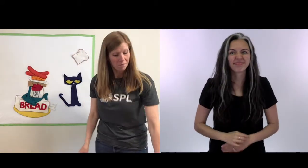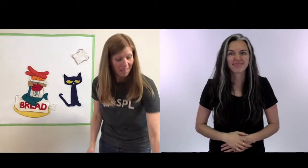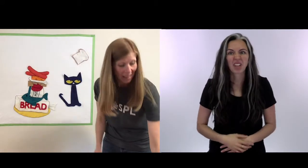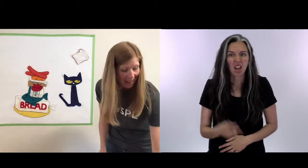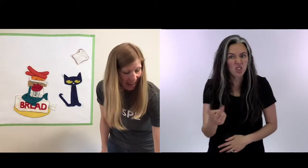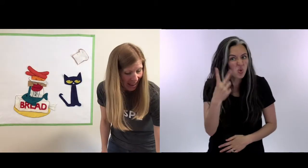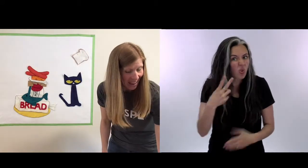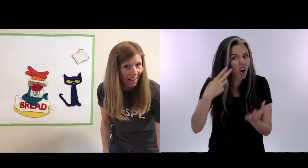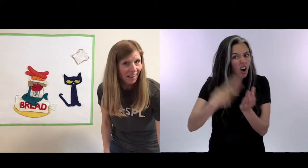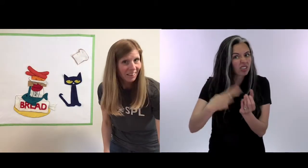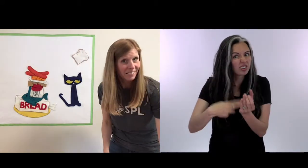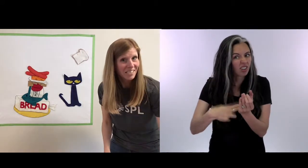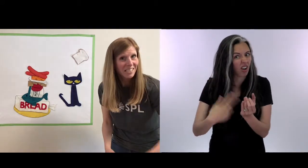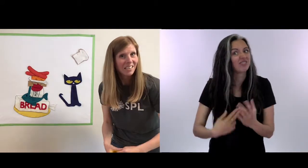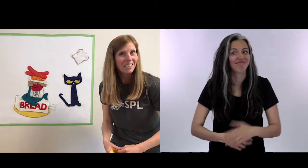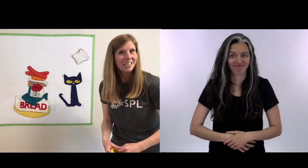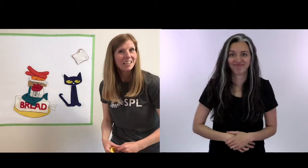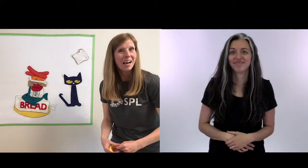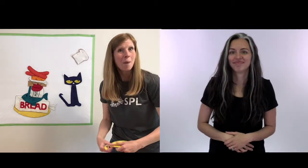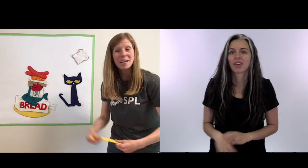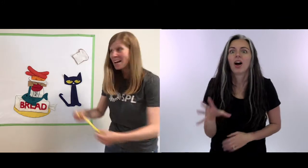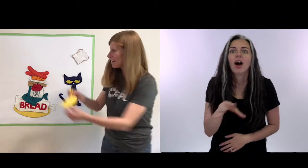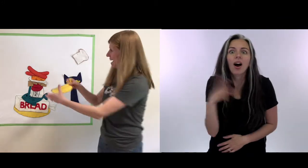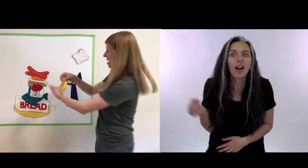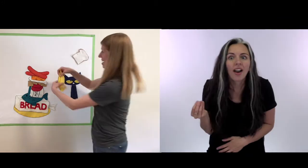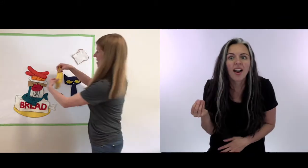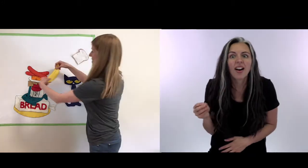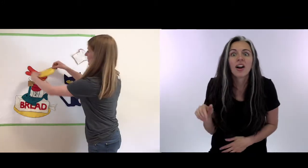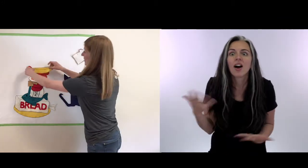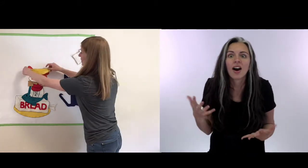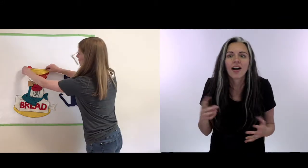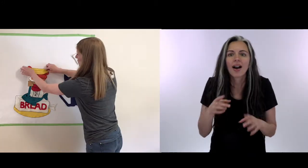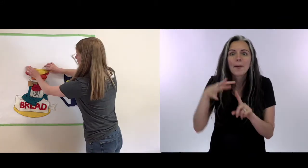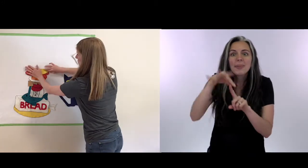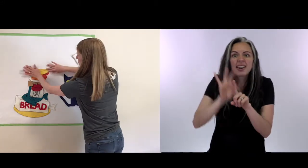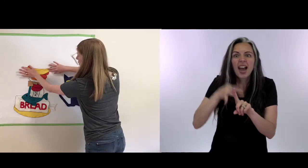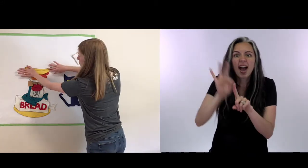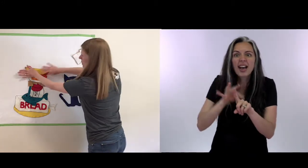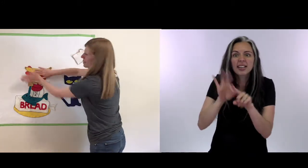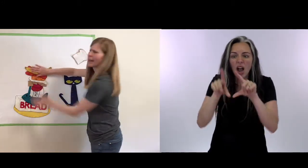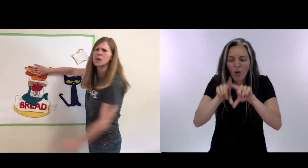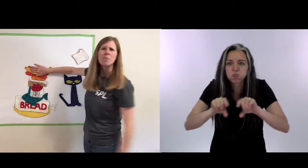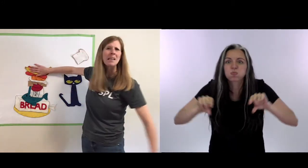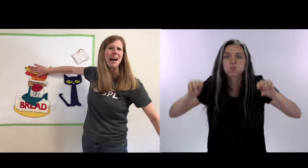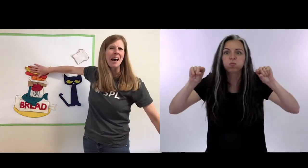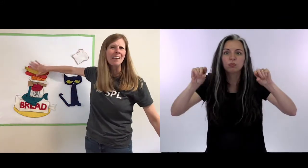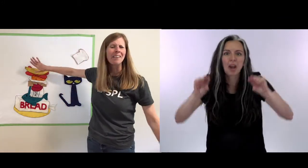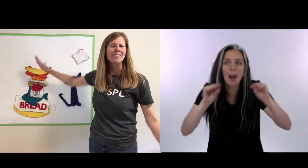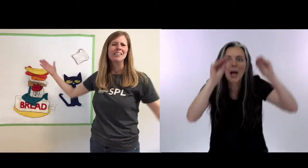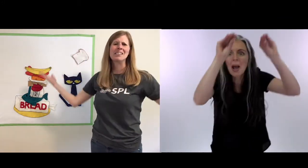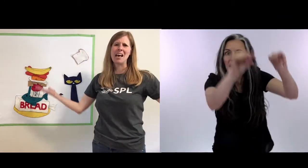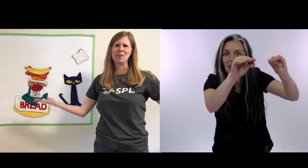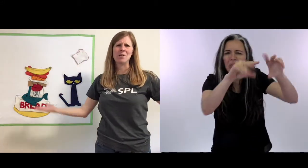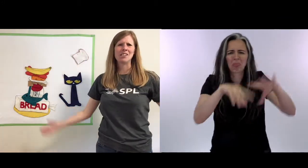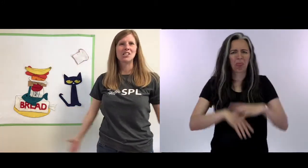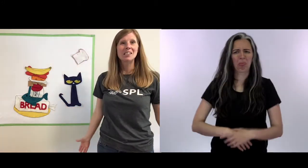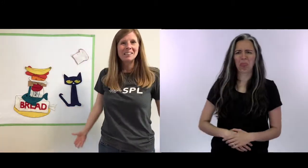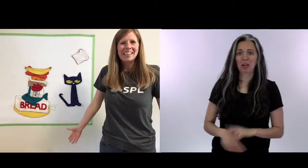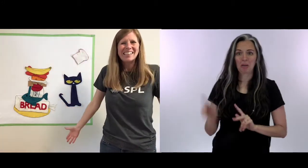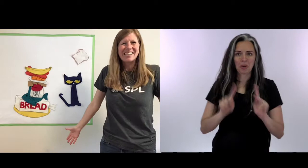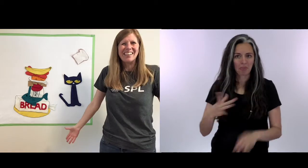dogs. And a banana. Who doesn't like a banana on their